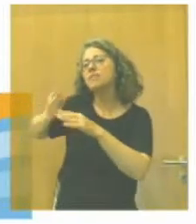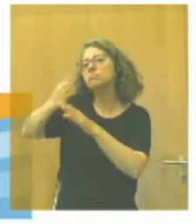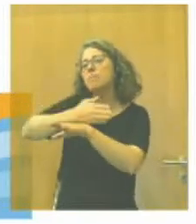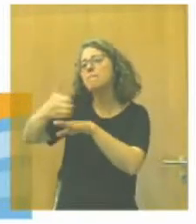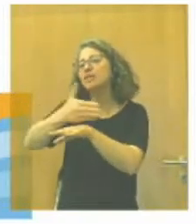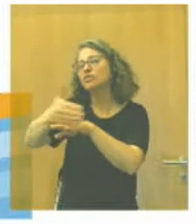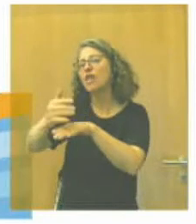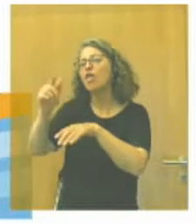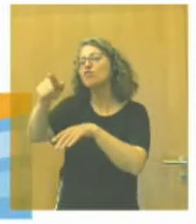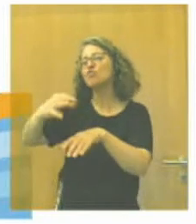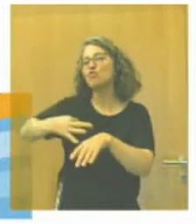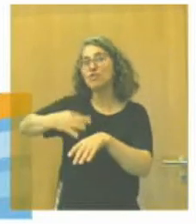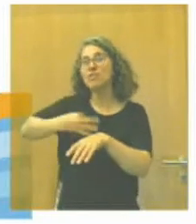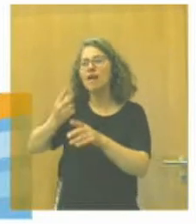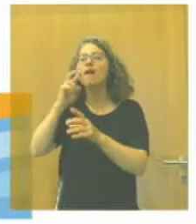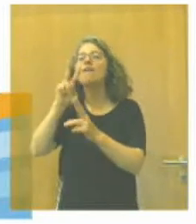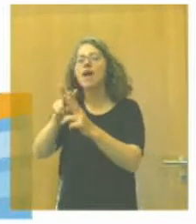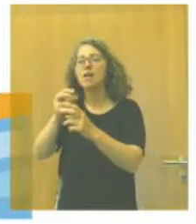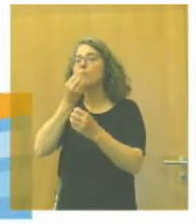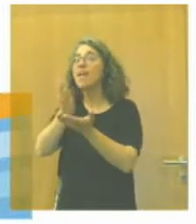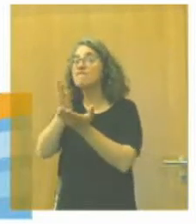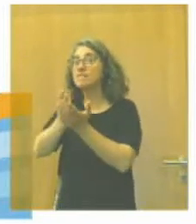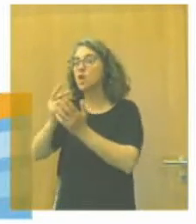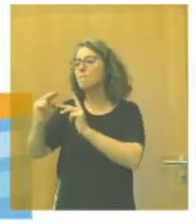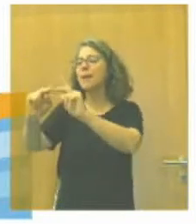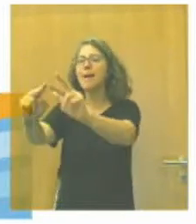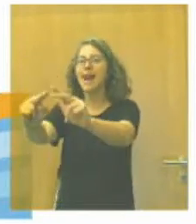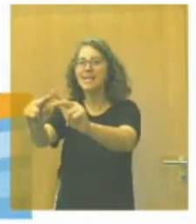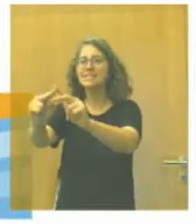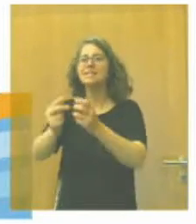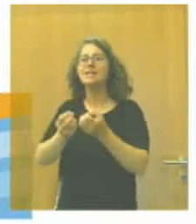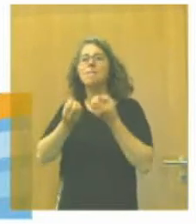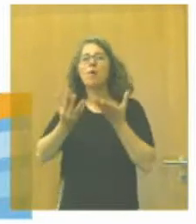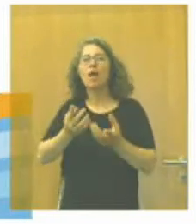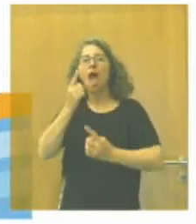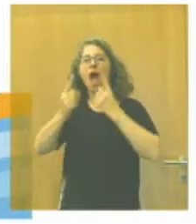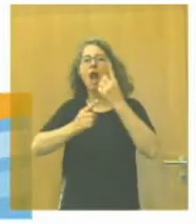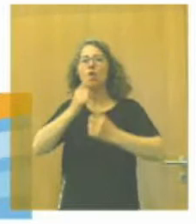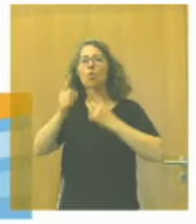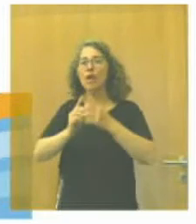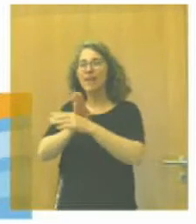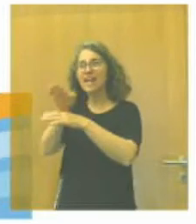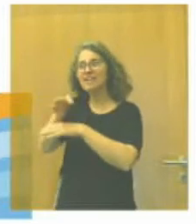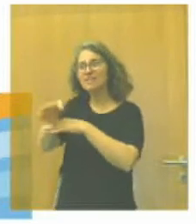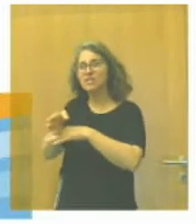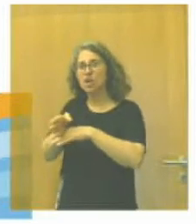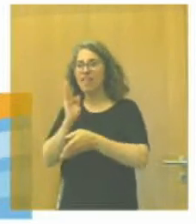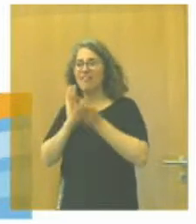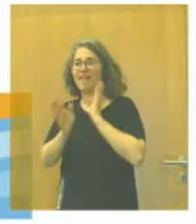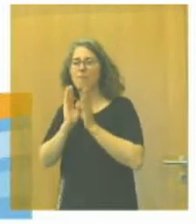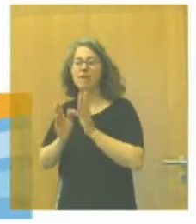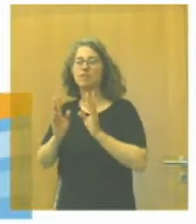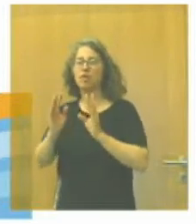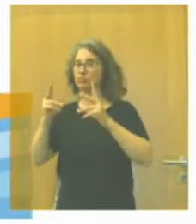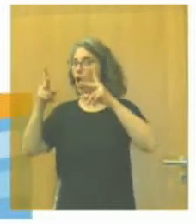though in our assumptions we did not have the intervention lasting beyond adolescence. So the benefits endure through the whole